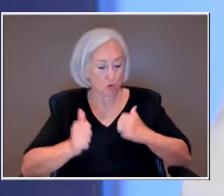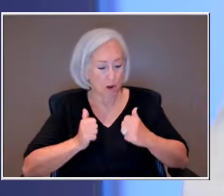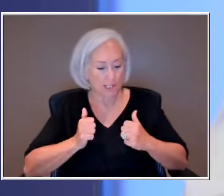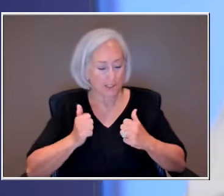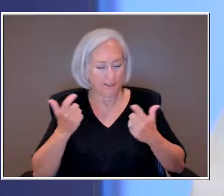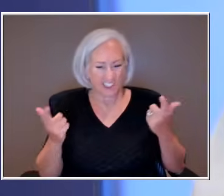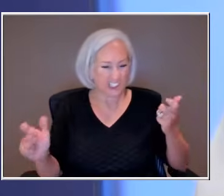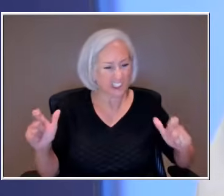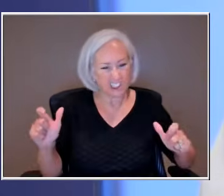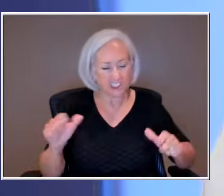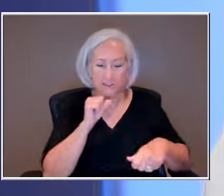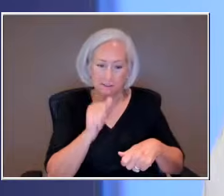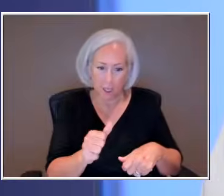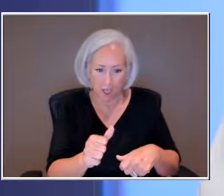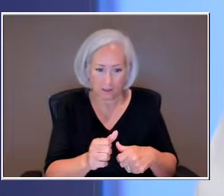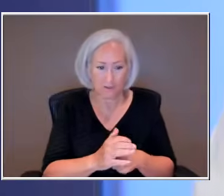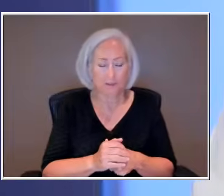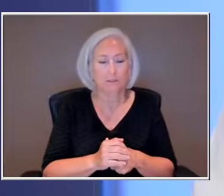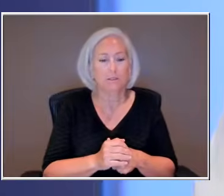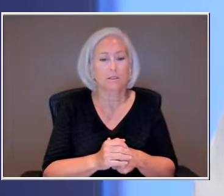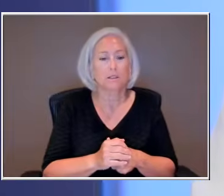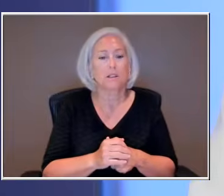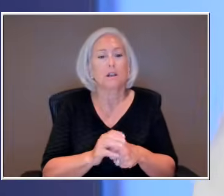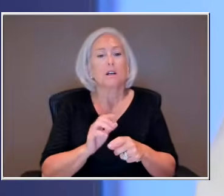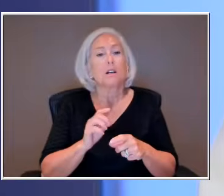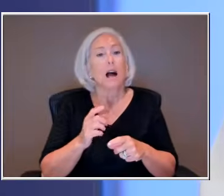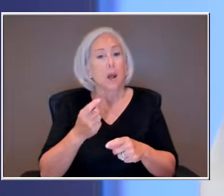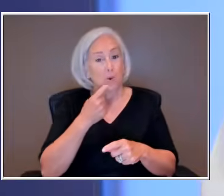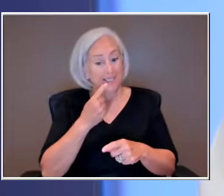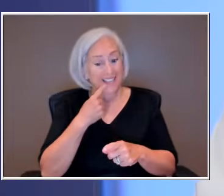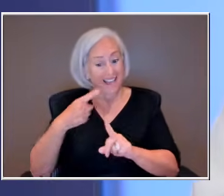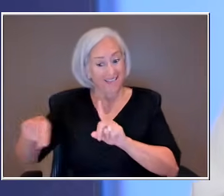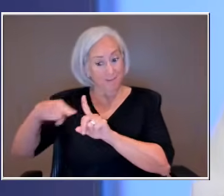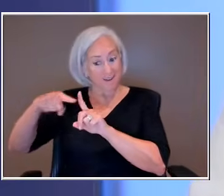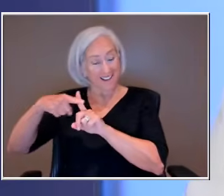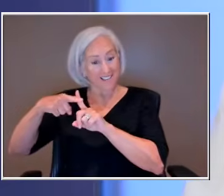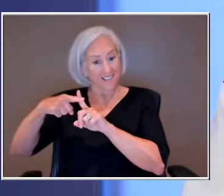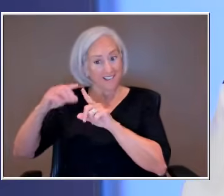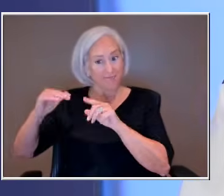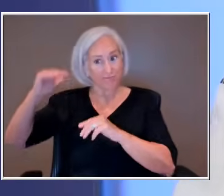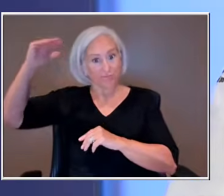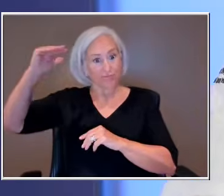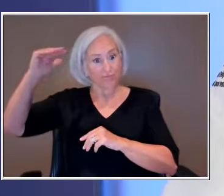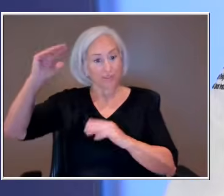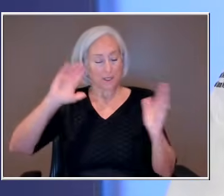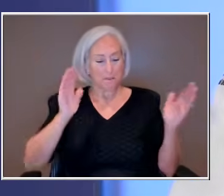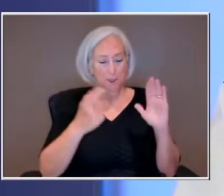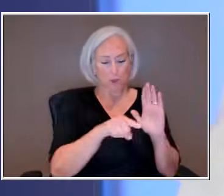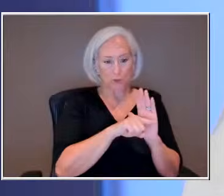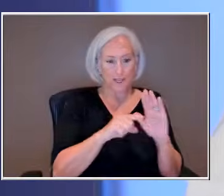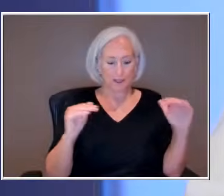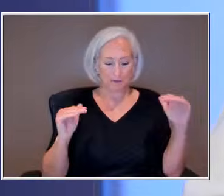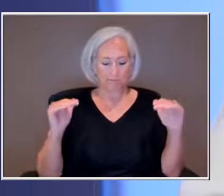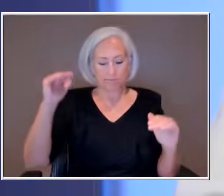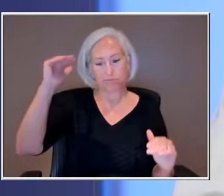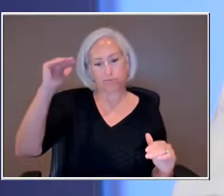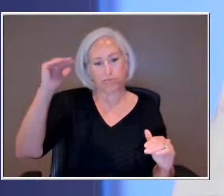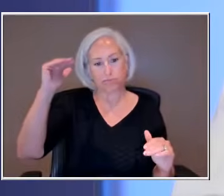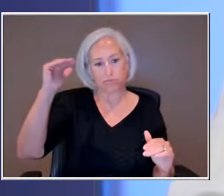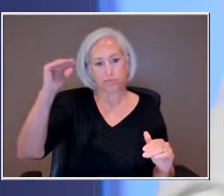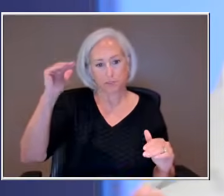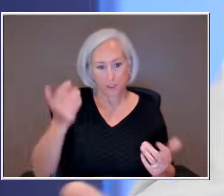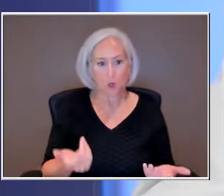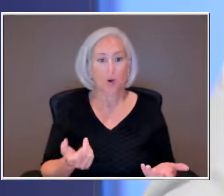well, we'll call it the benefit outweigh the risk, So if I want to tell my blood cancer patients, a lymphoma and a myeloma, I